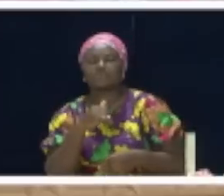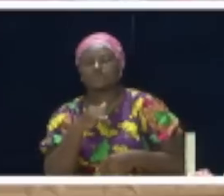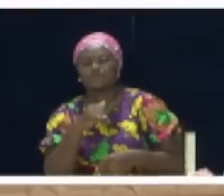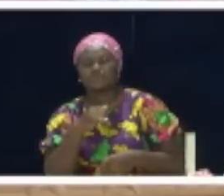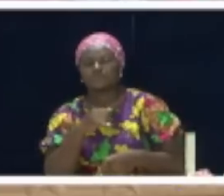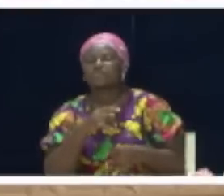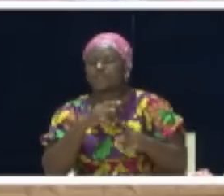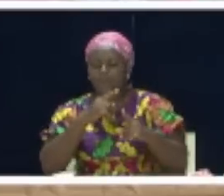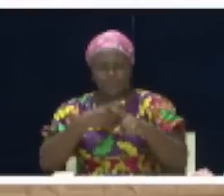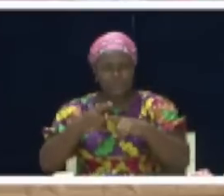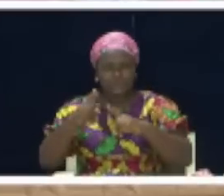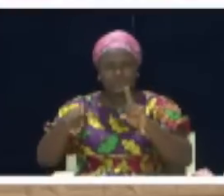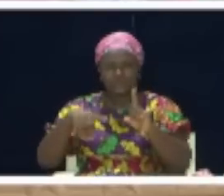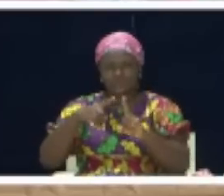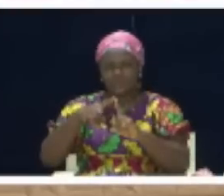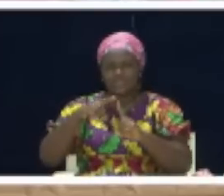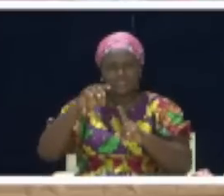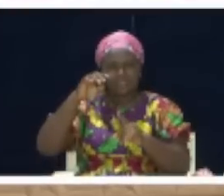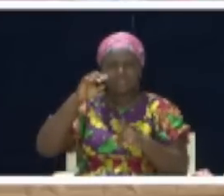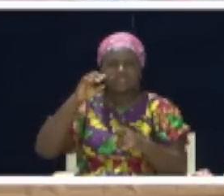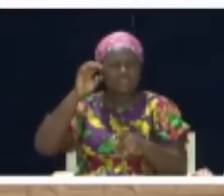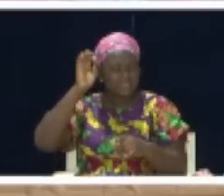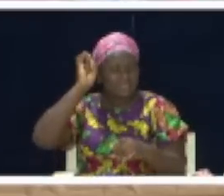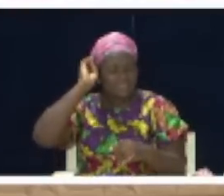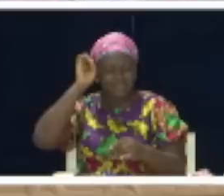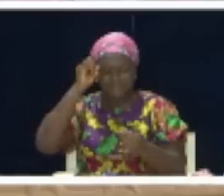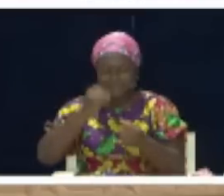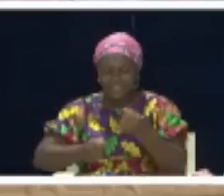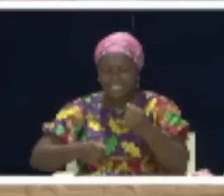But when he finally said, "Okay,